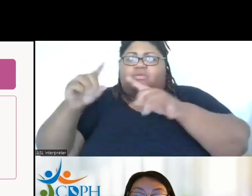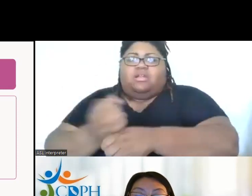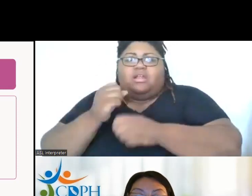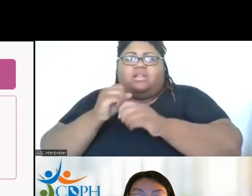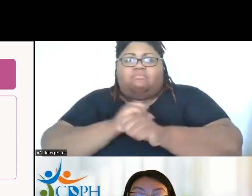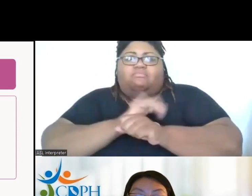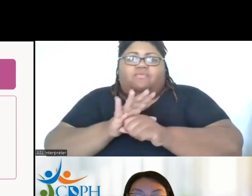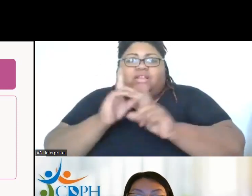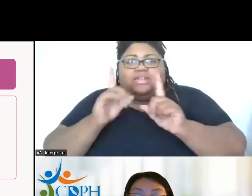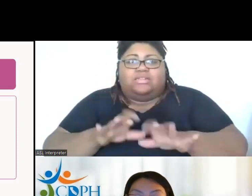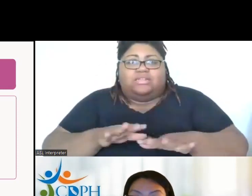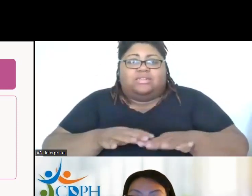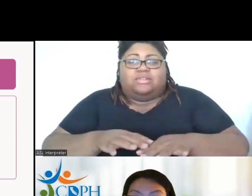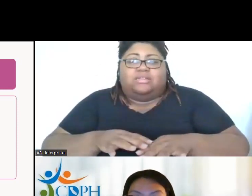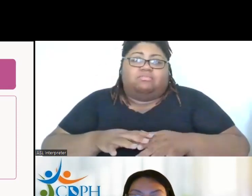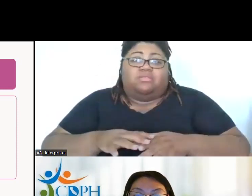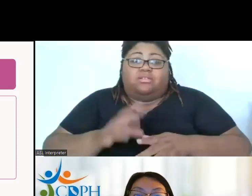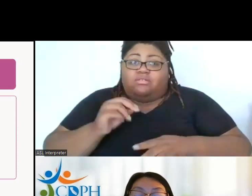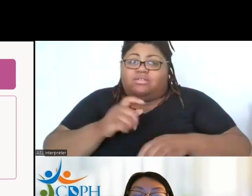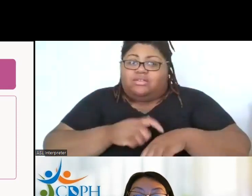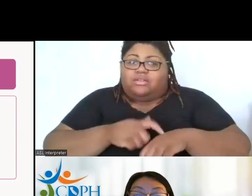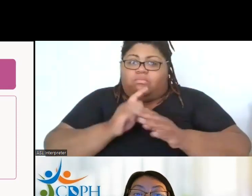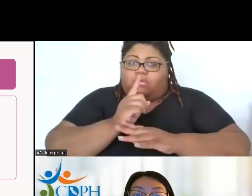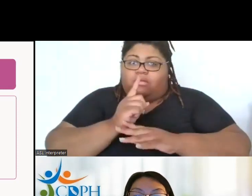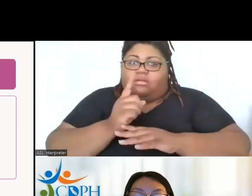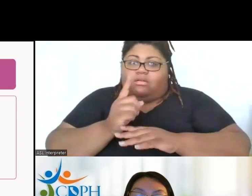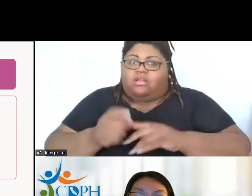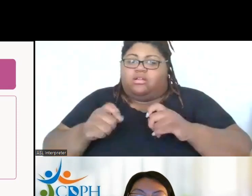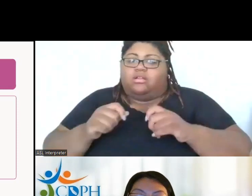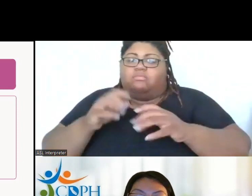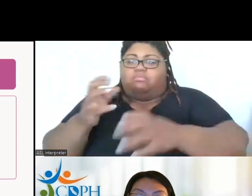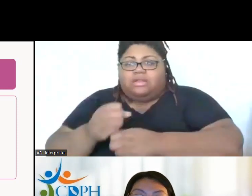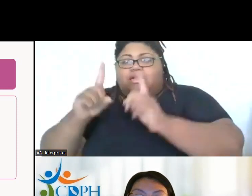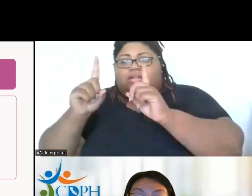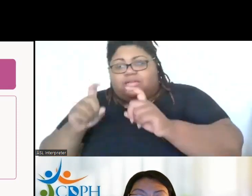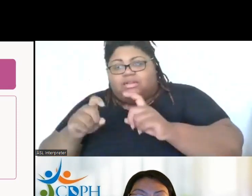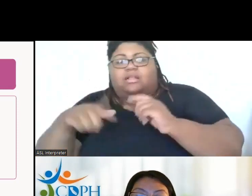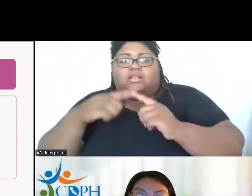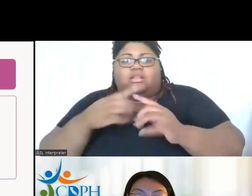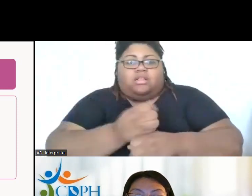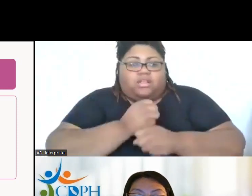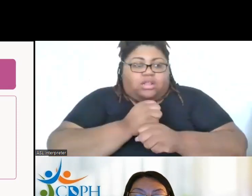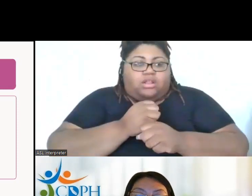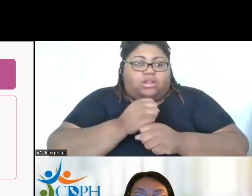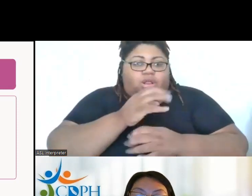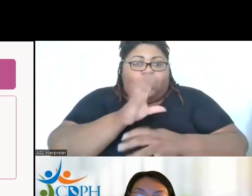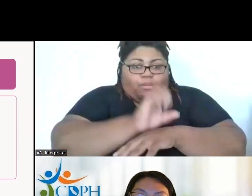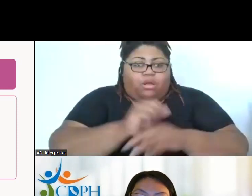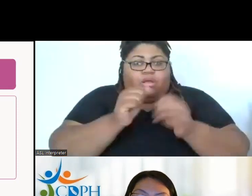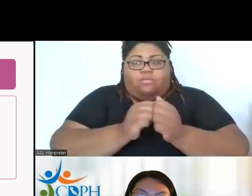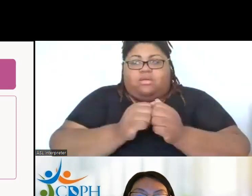again, the clock is ticking. You have to get the test, then get an appointment with a clinician, either